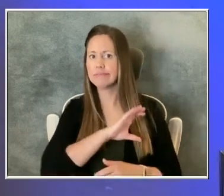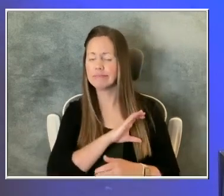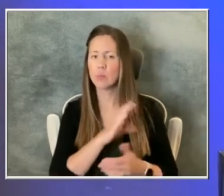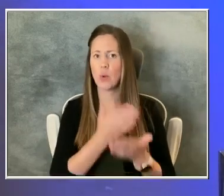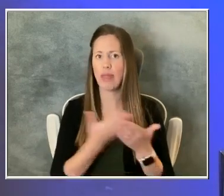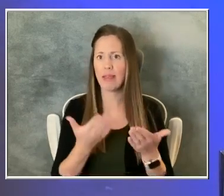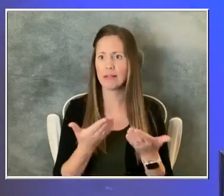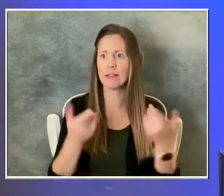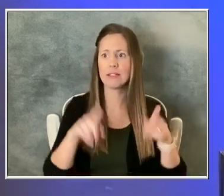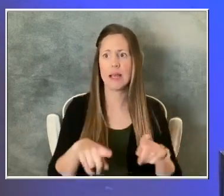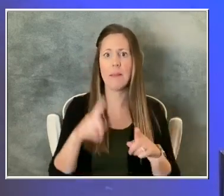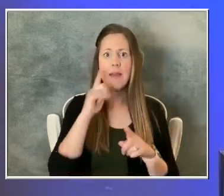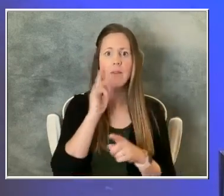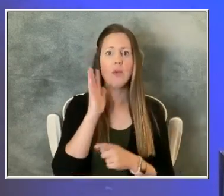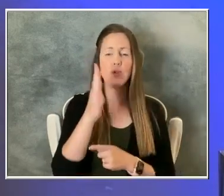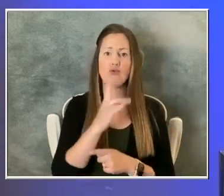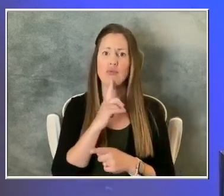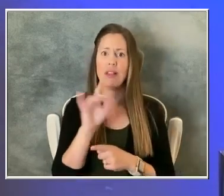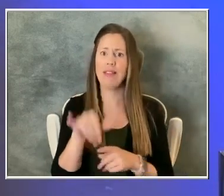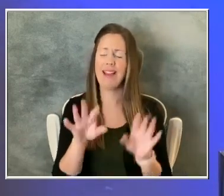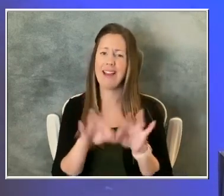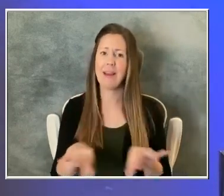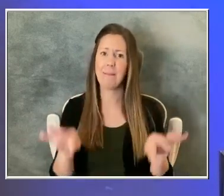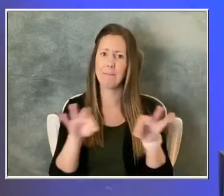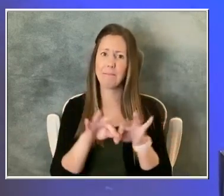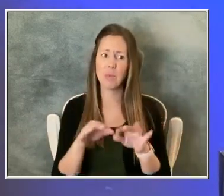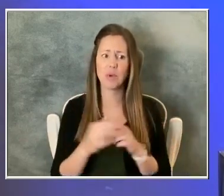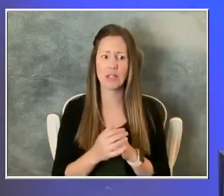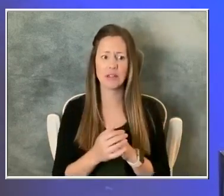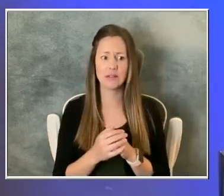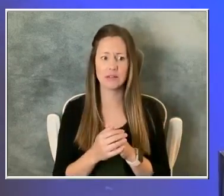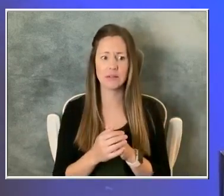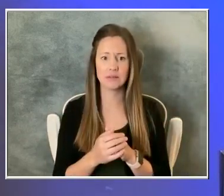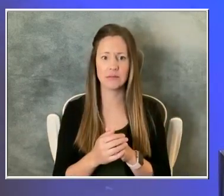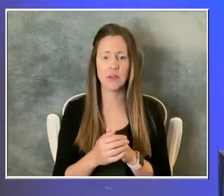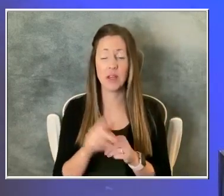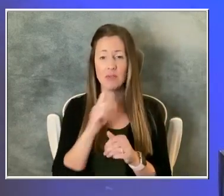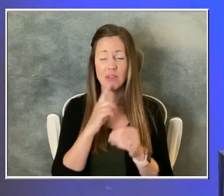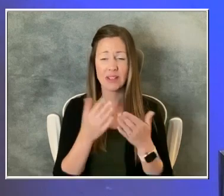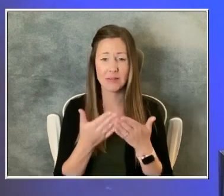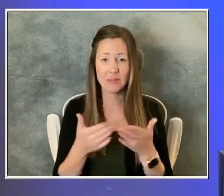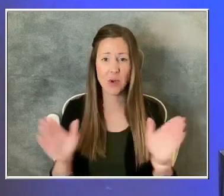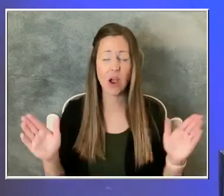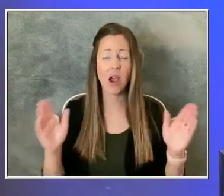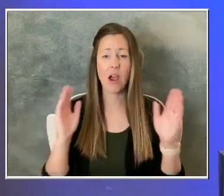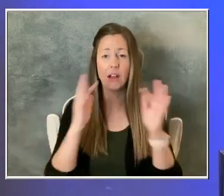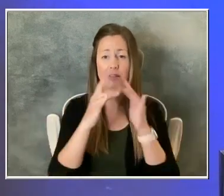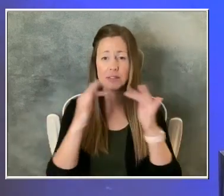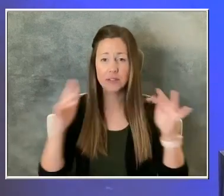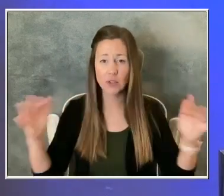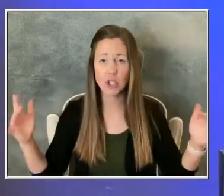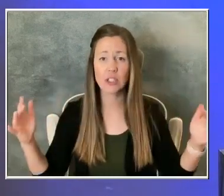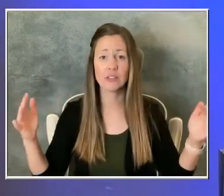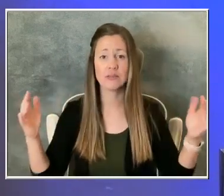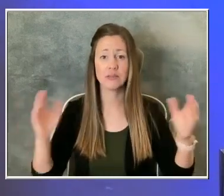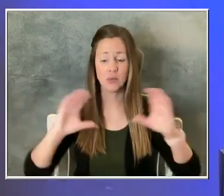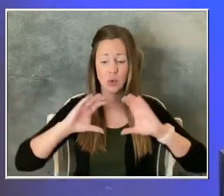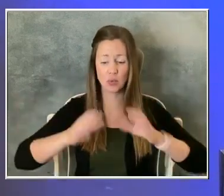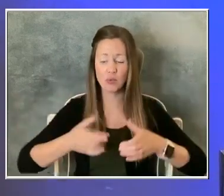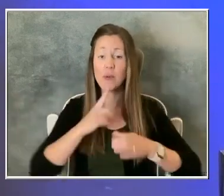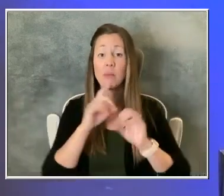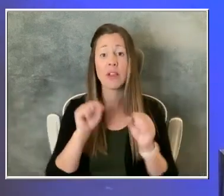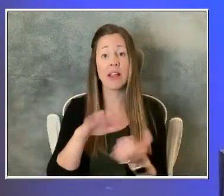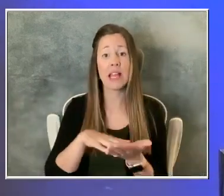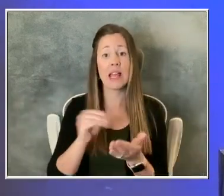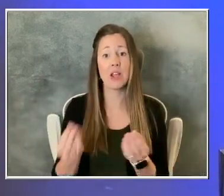think that's really important. And because this is a really broad and diverse database, I think we can learn more about communities and